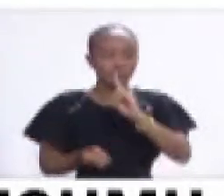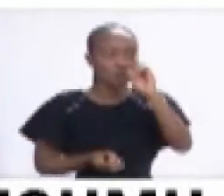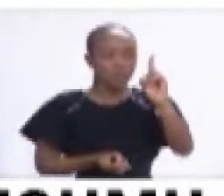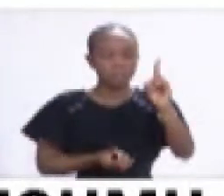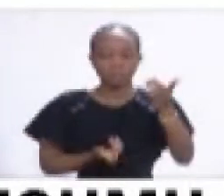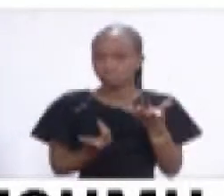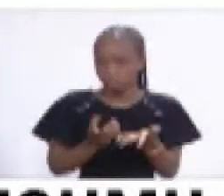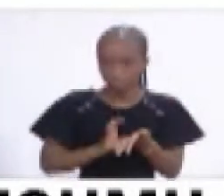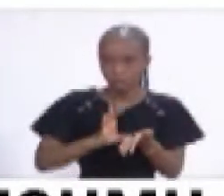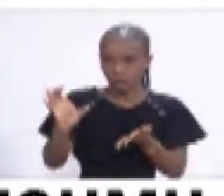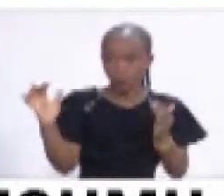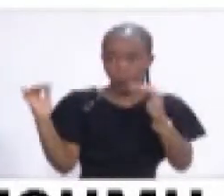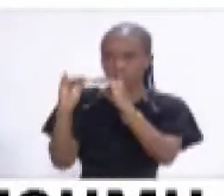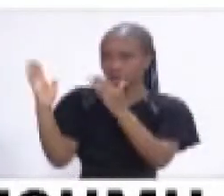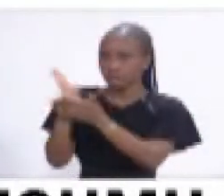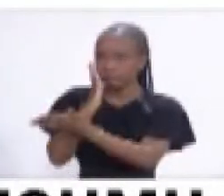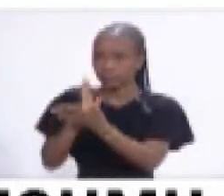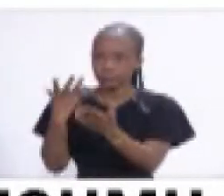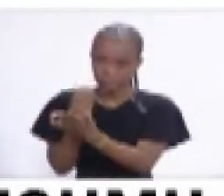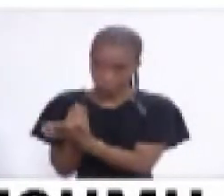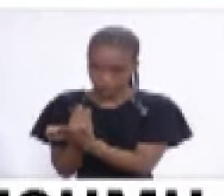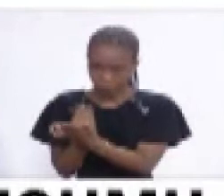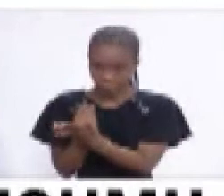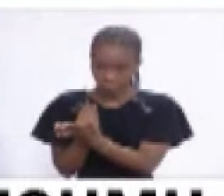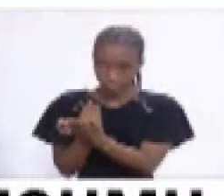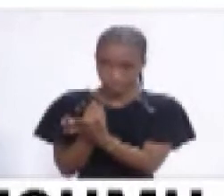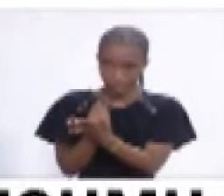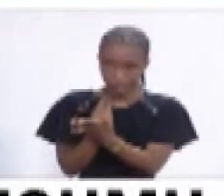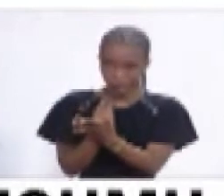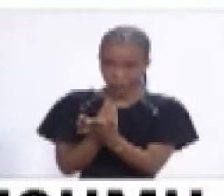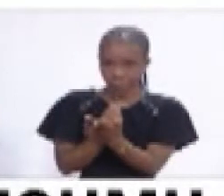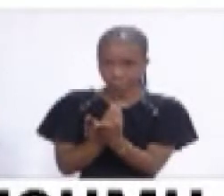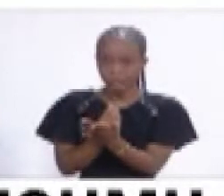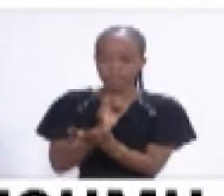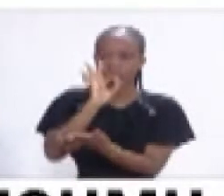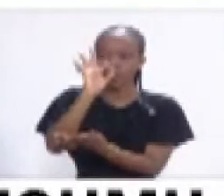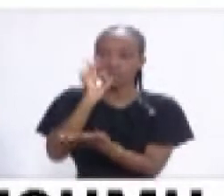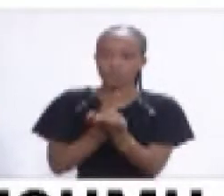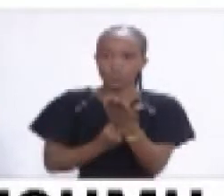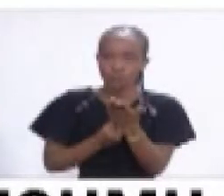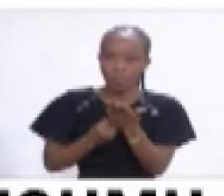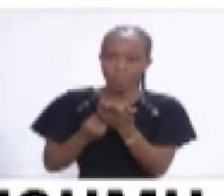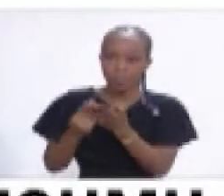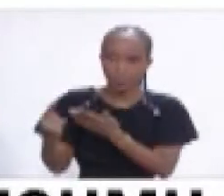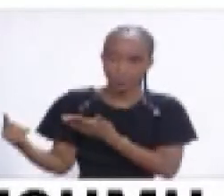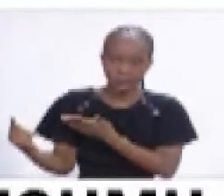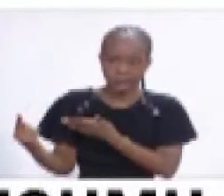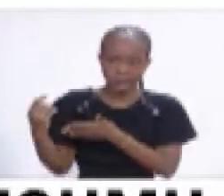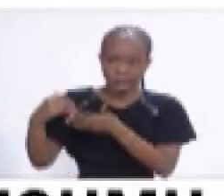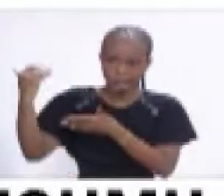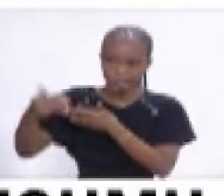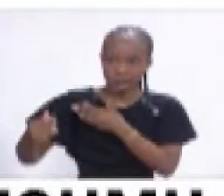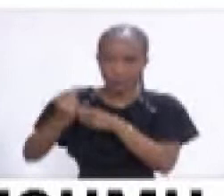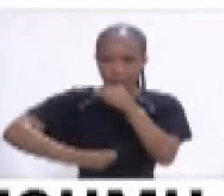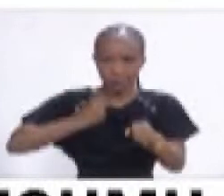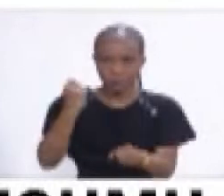disbursement of county equitable share of revenue. Despite being only 3 weeks to the end of the financial year, the